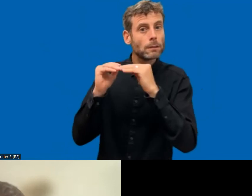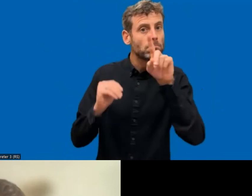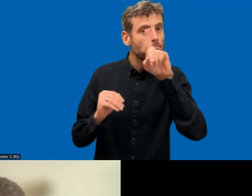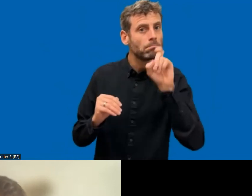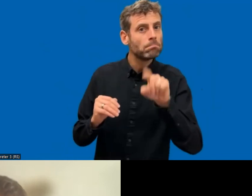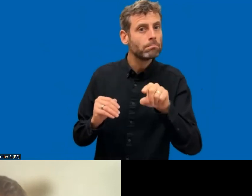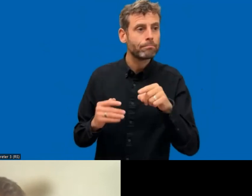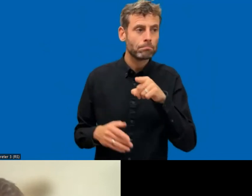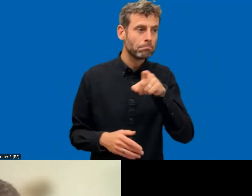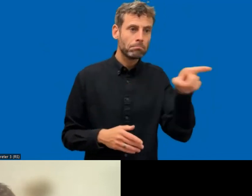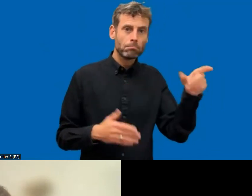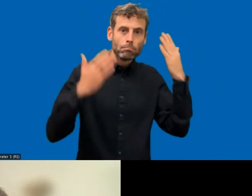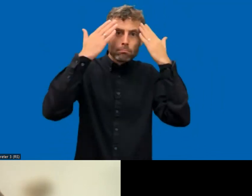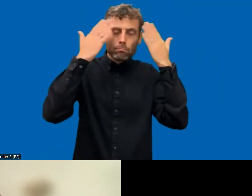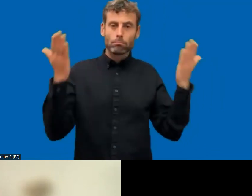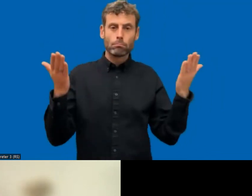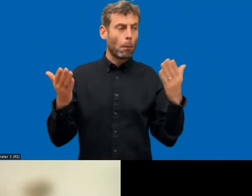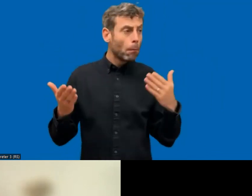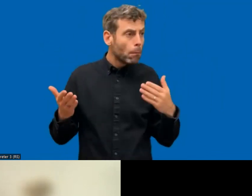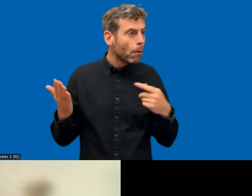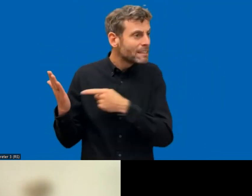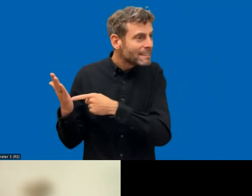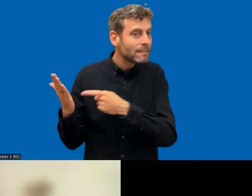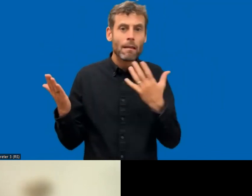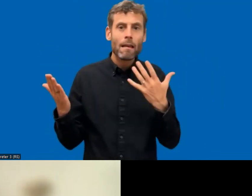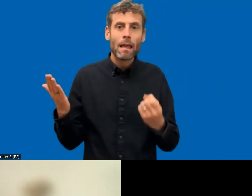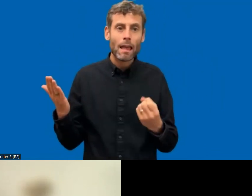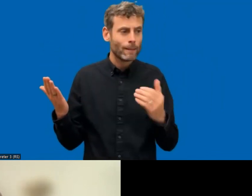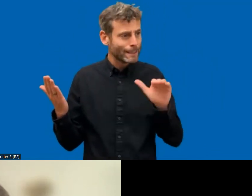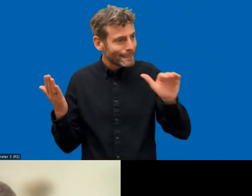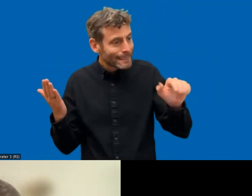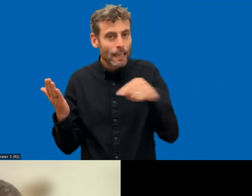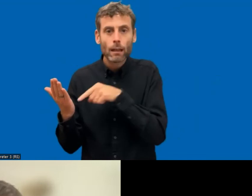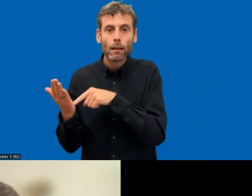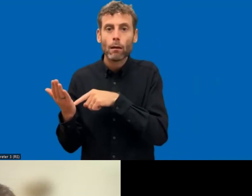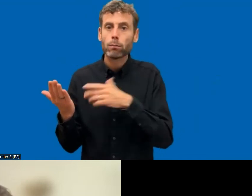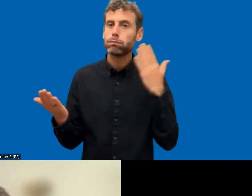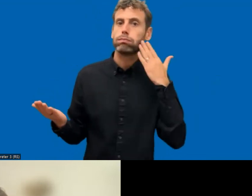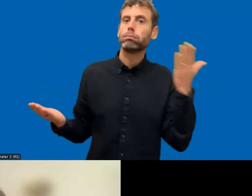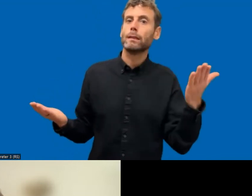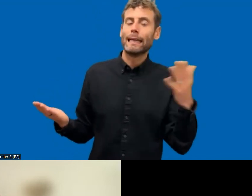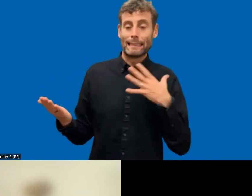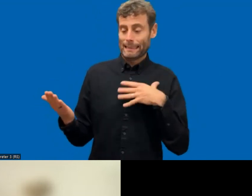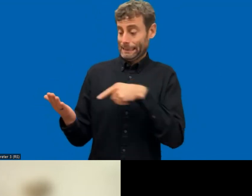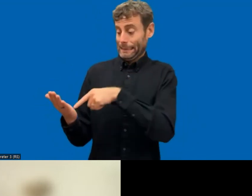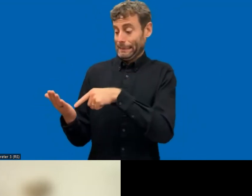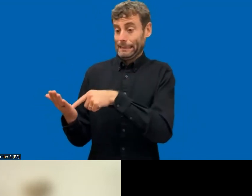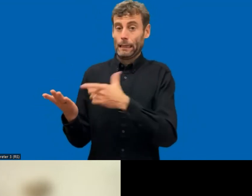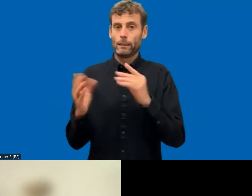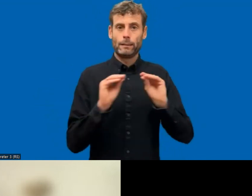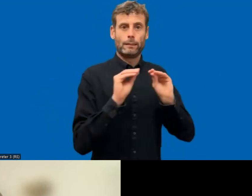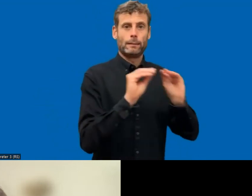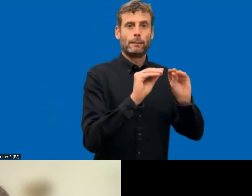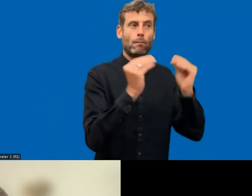knowing anything about the subject. So until people are correctly teach on the subject, they will not use the standard